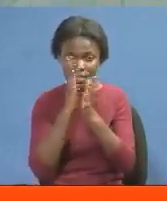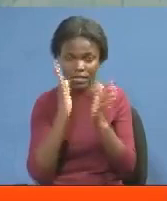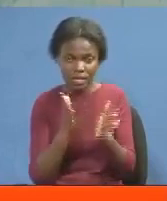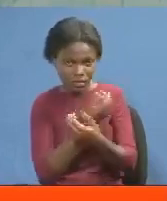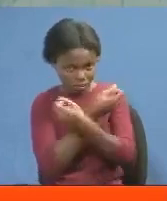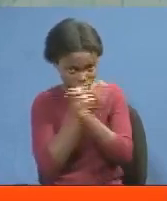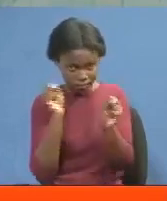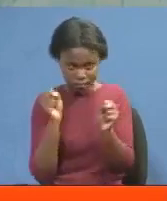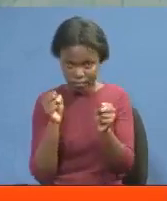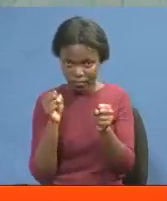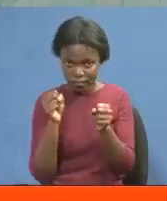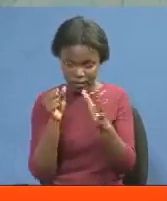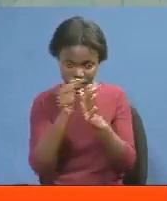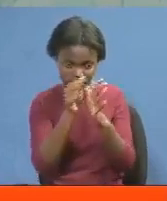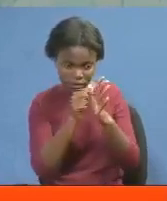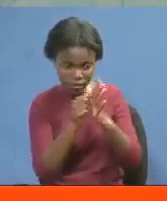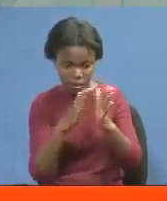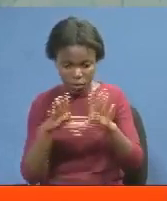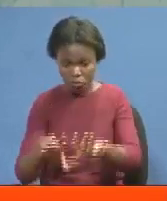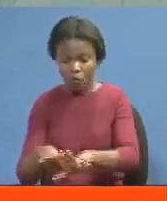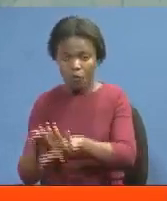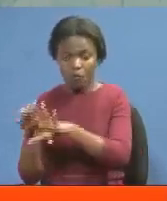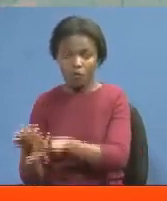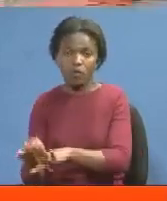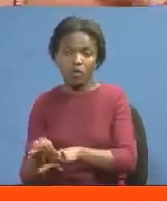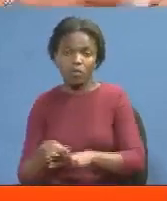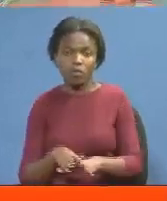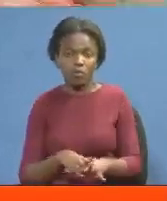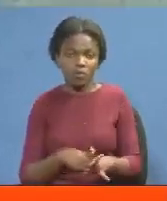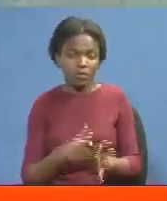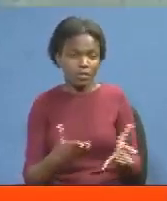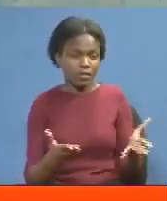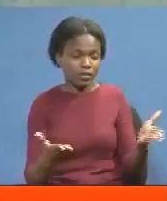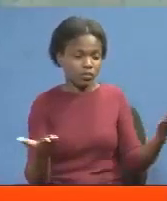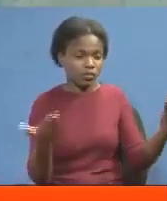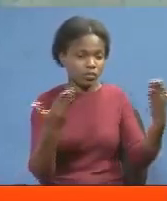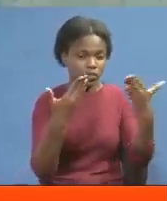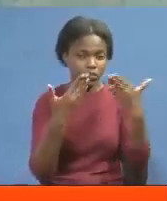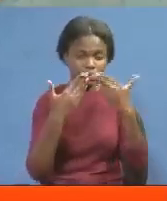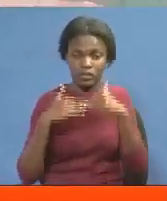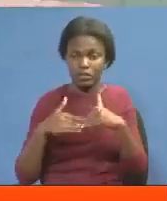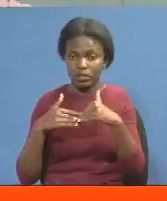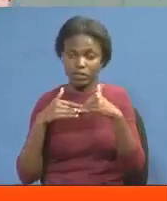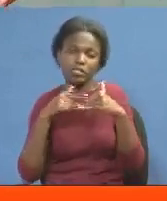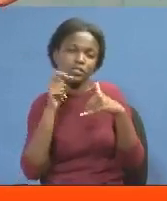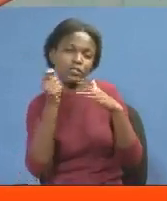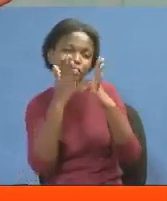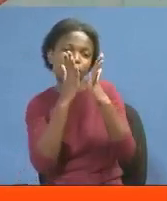move an agenda yeah. among my legislators mm-hmm. to assimilate all those people into Kenyan citizenship. Wow.